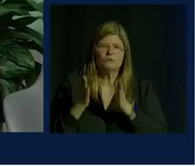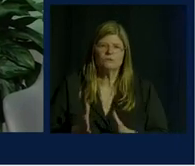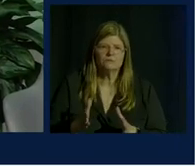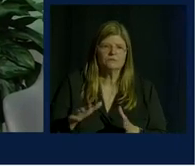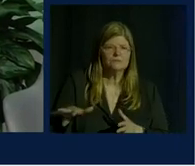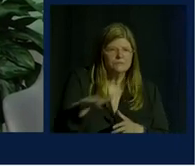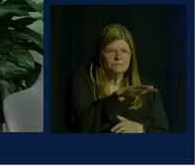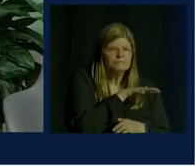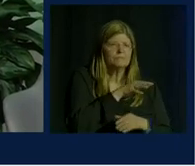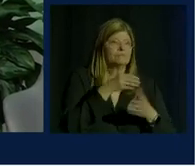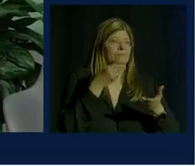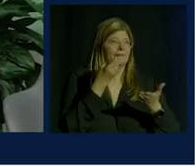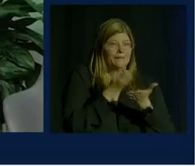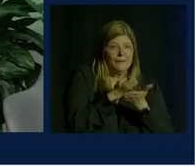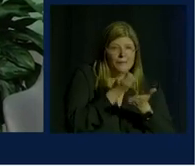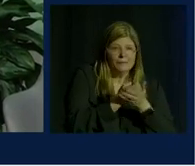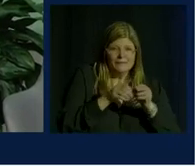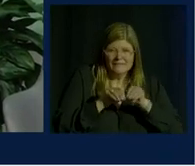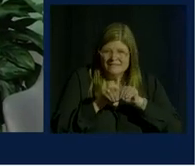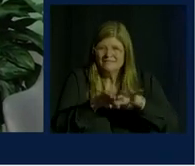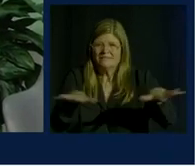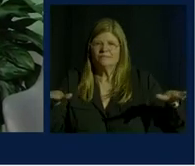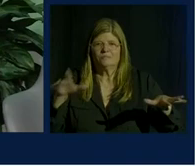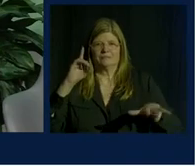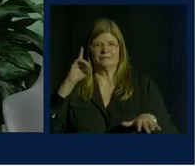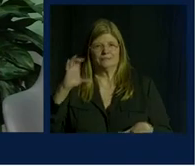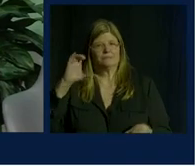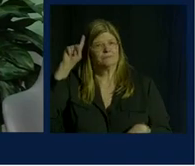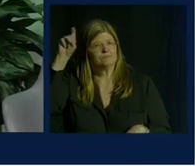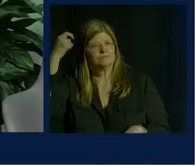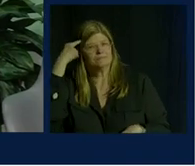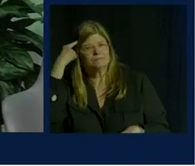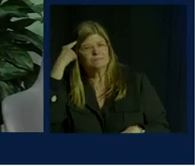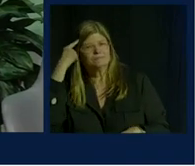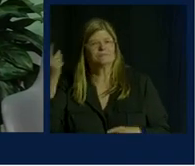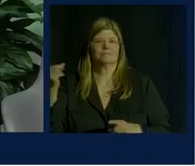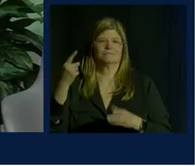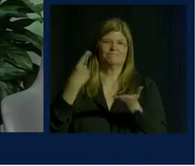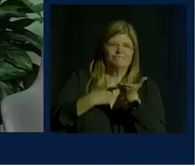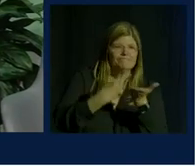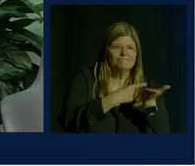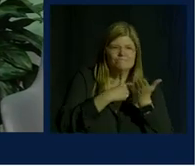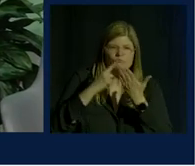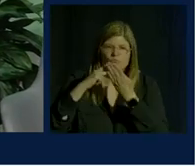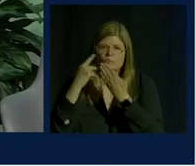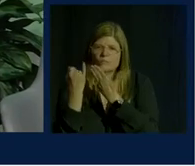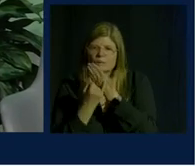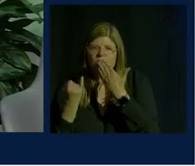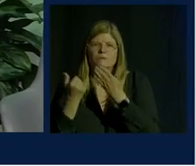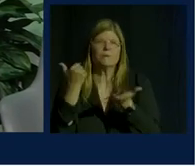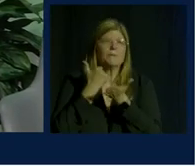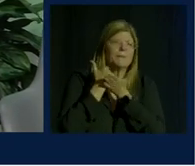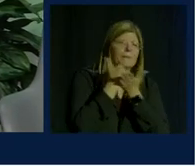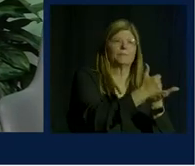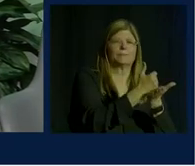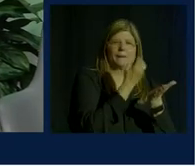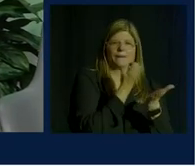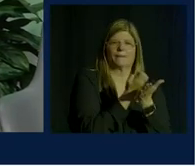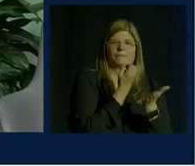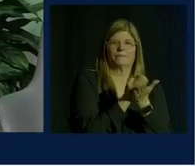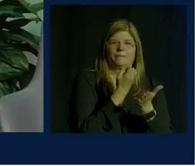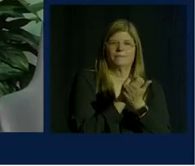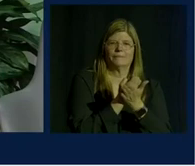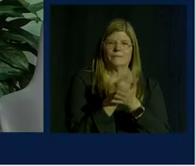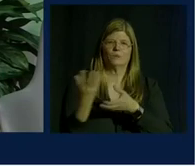upcoming projects that will help us move closer to our economic development goals, including a strong focus on affordable